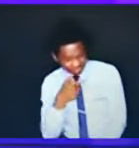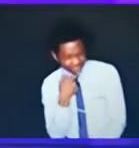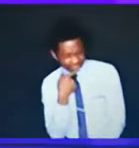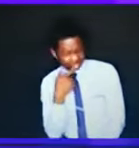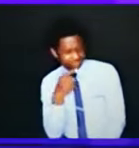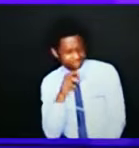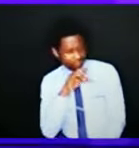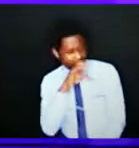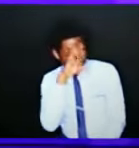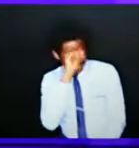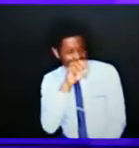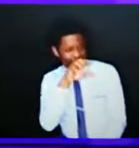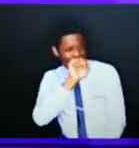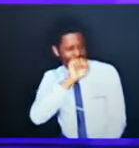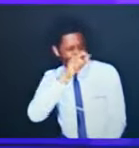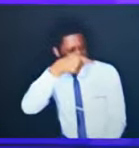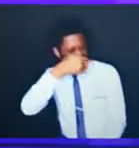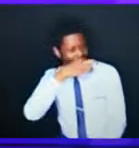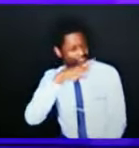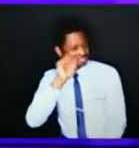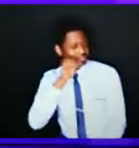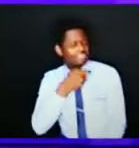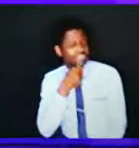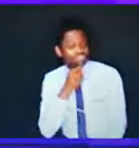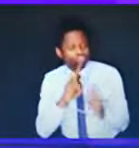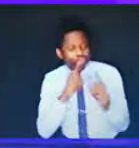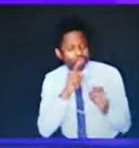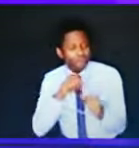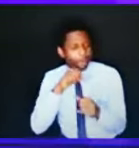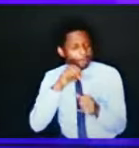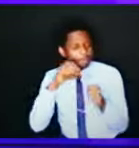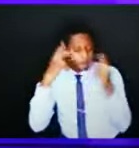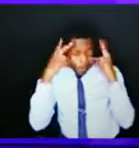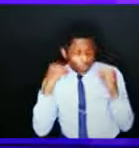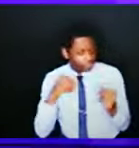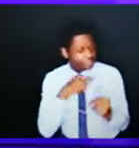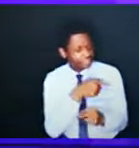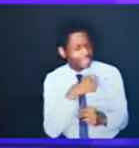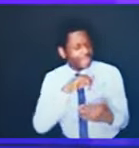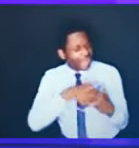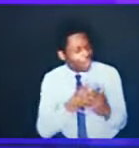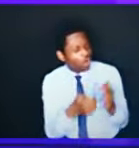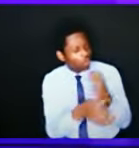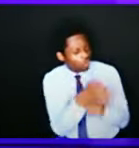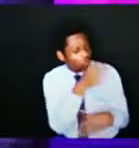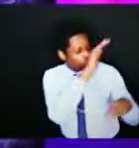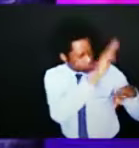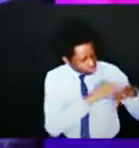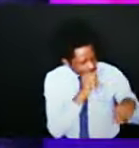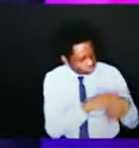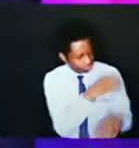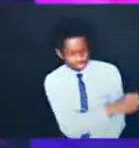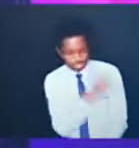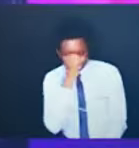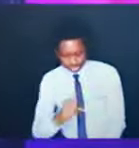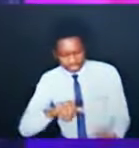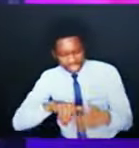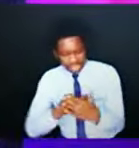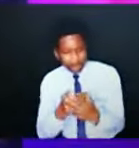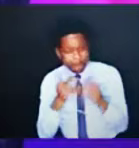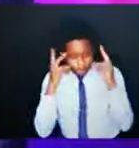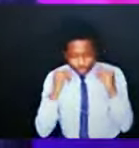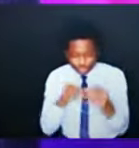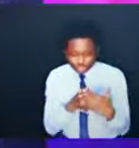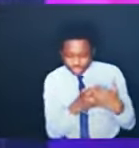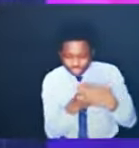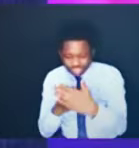Stephen is talking about Moses and how God called him and how he led Israel. And to who say if he had your son I hope no Stephano